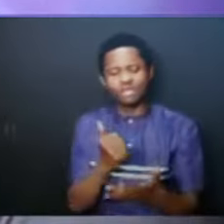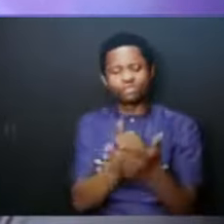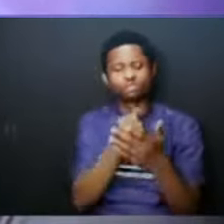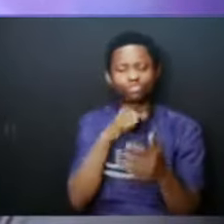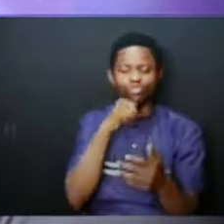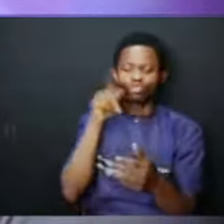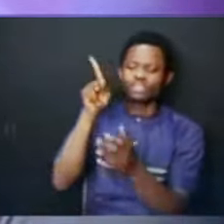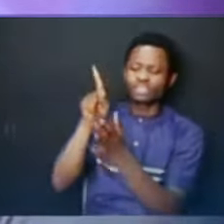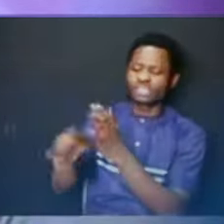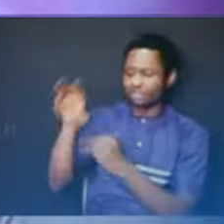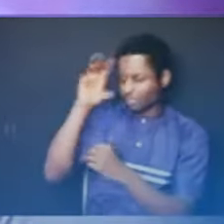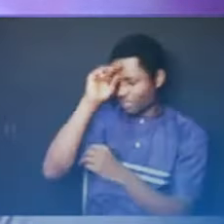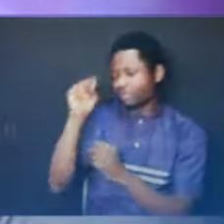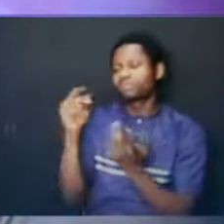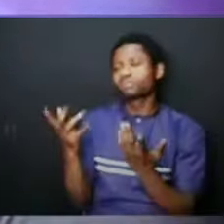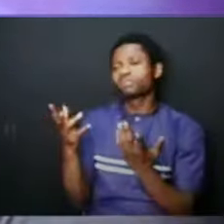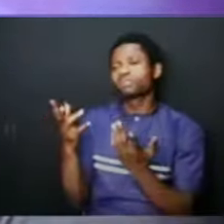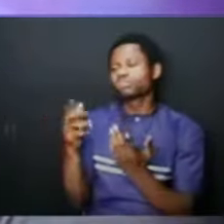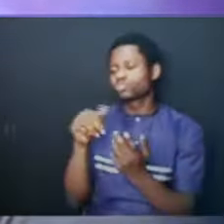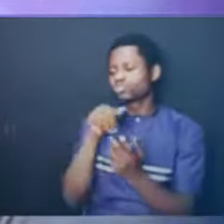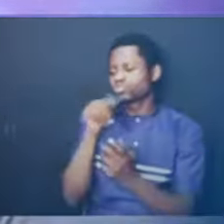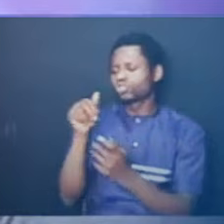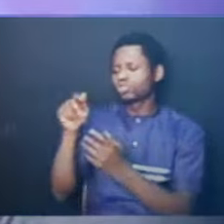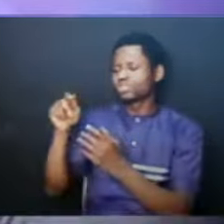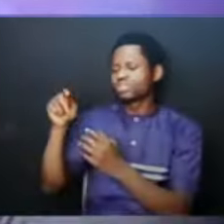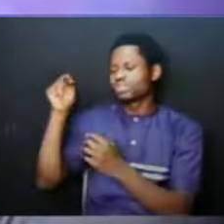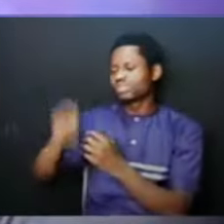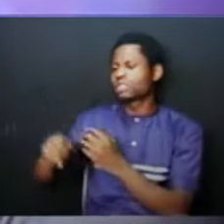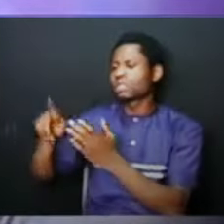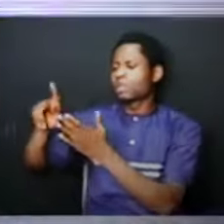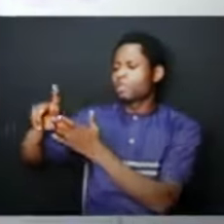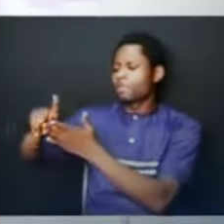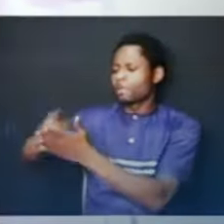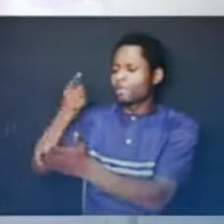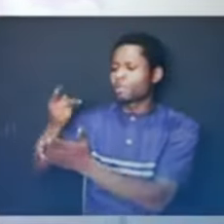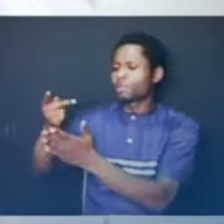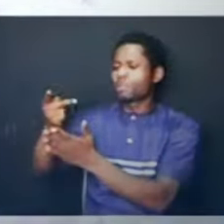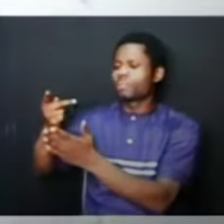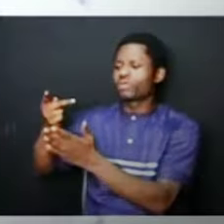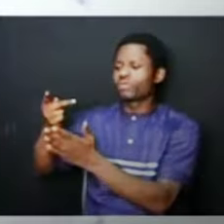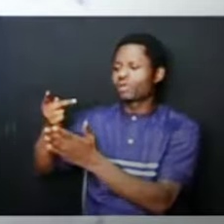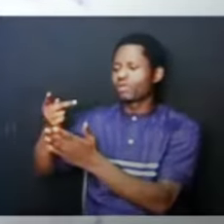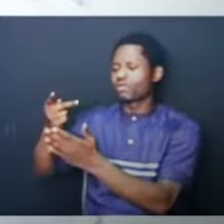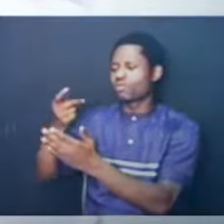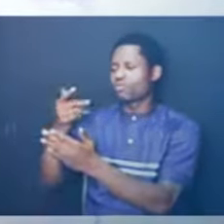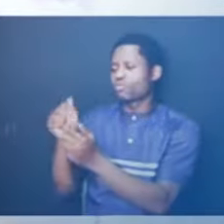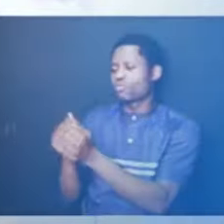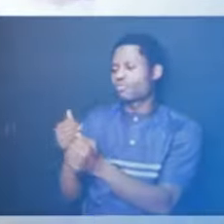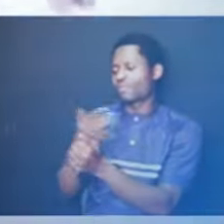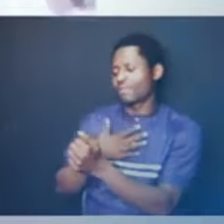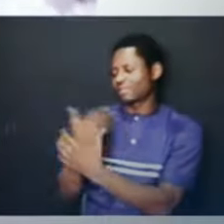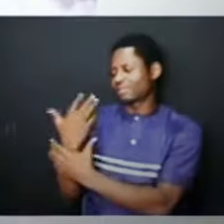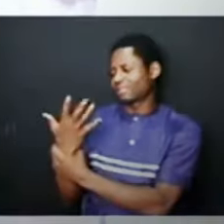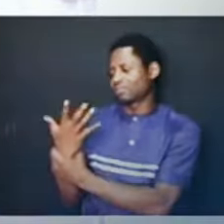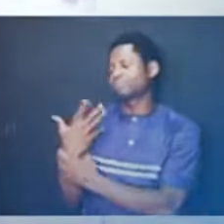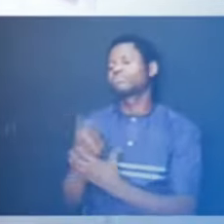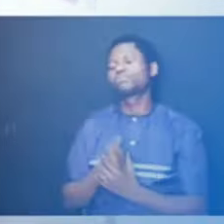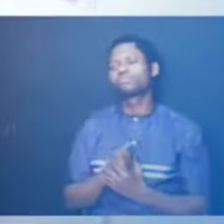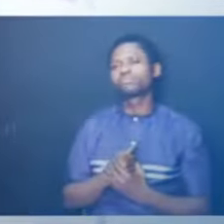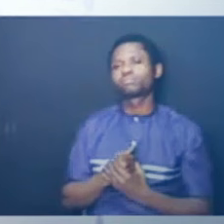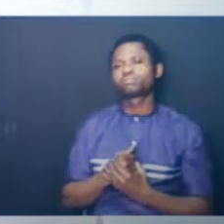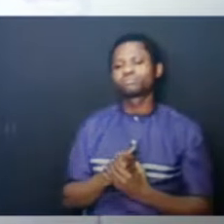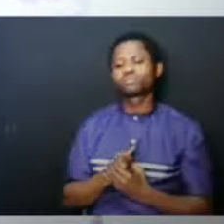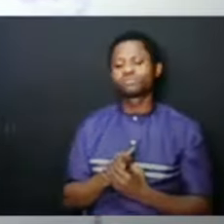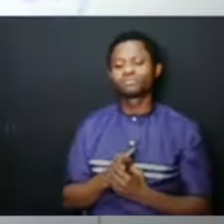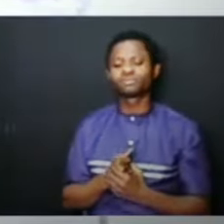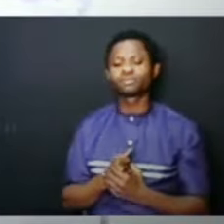from avenging myself with my own hands. David catch the Abigail said, in Shiranka Uradia